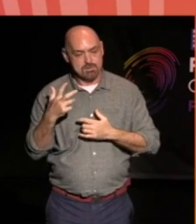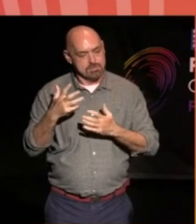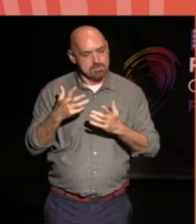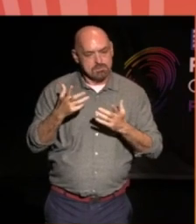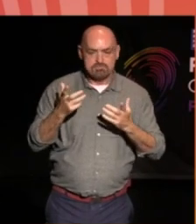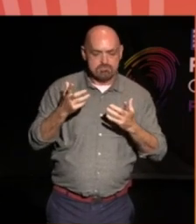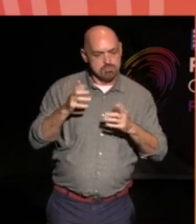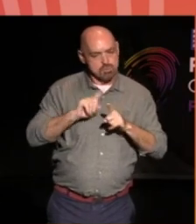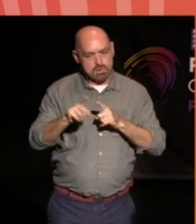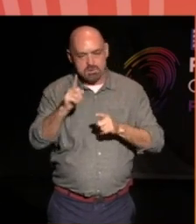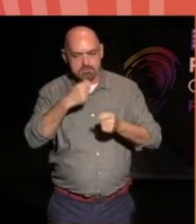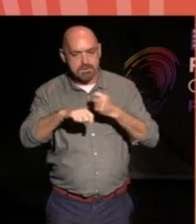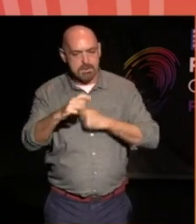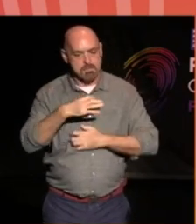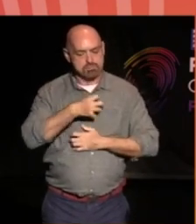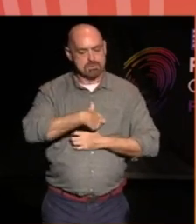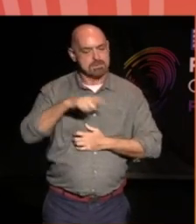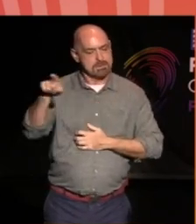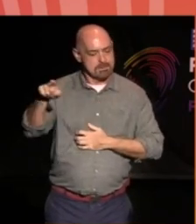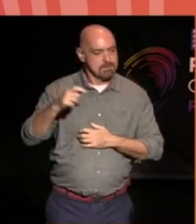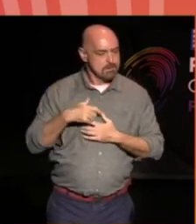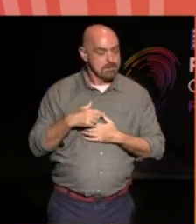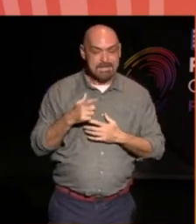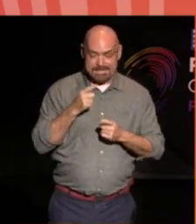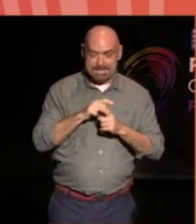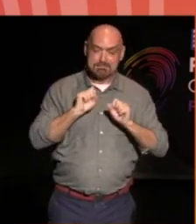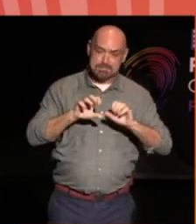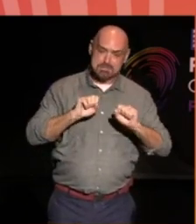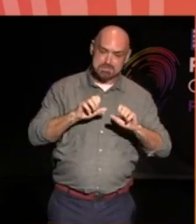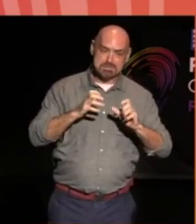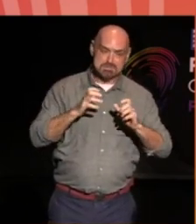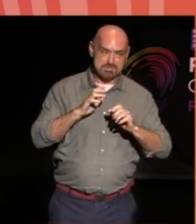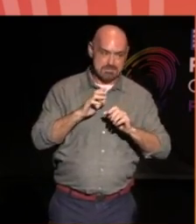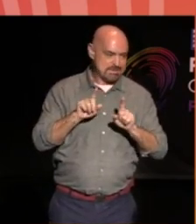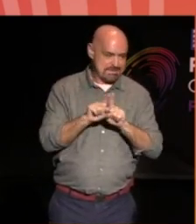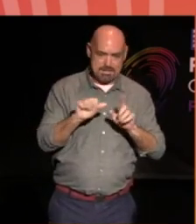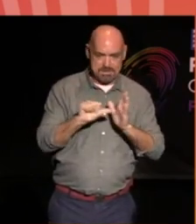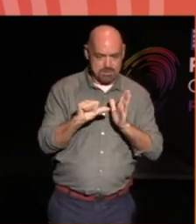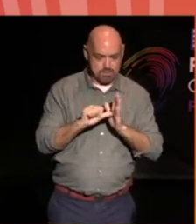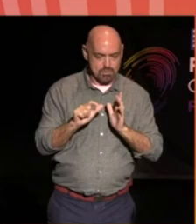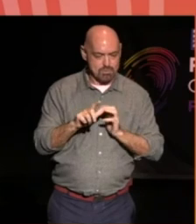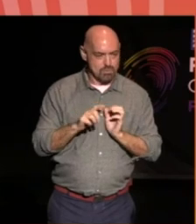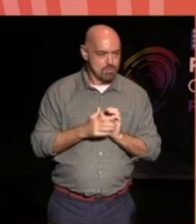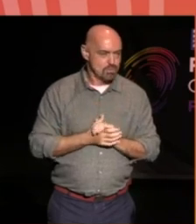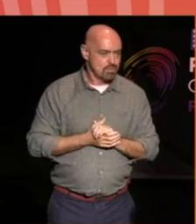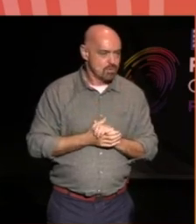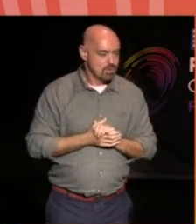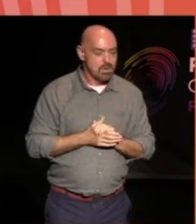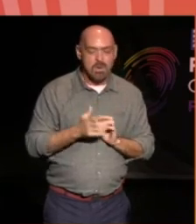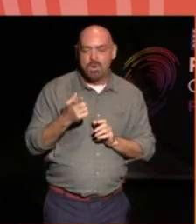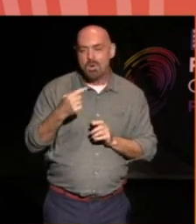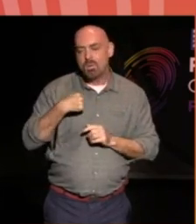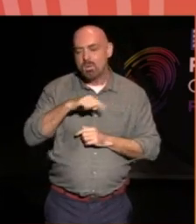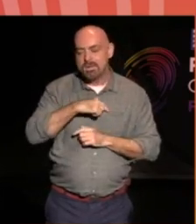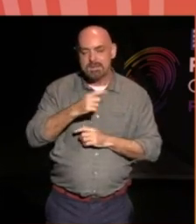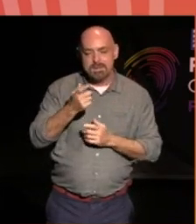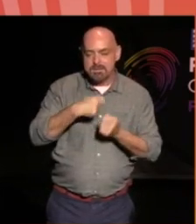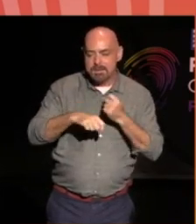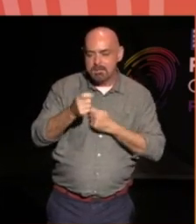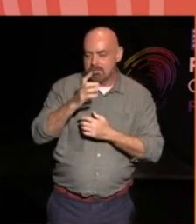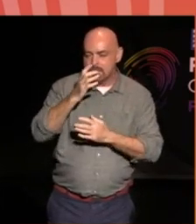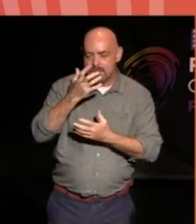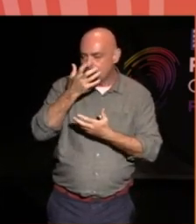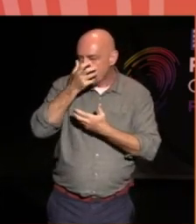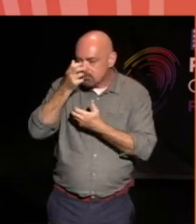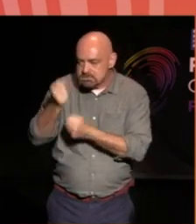specifically addressed the issues that we've been talking about through looking how we become obsessed by gross